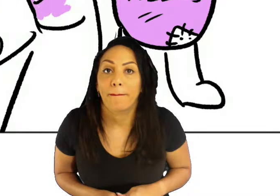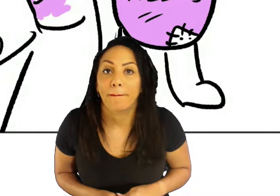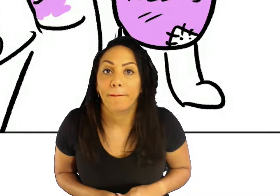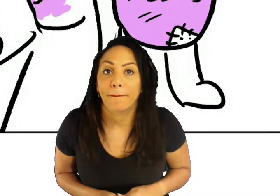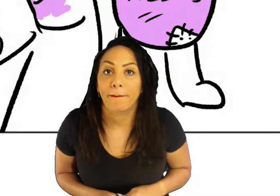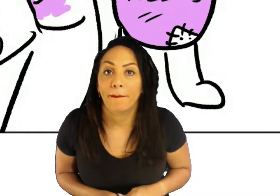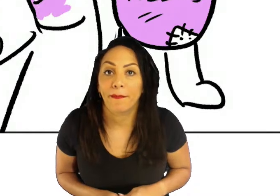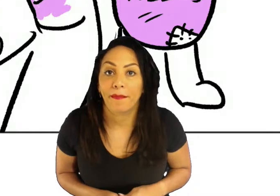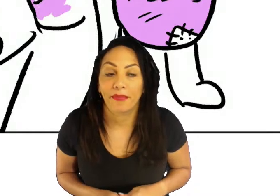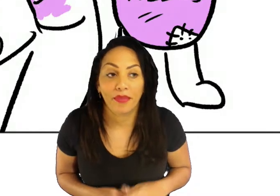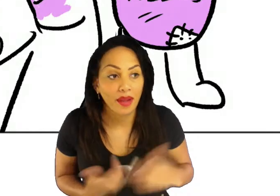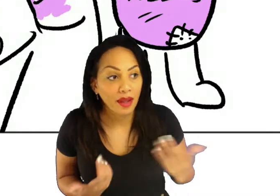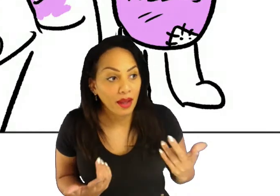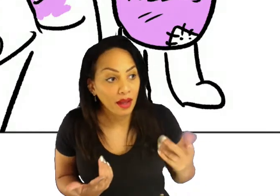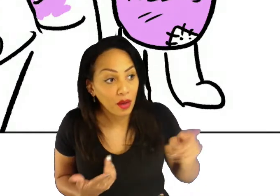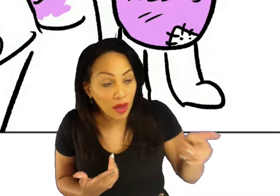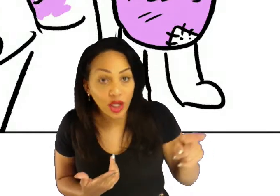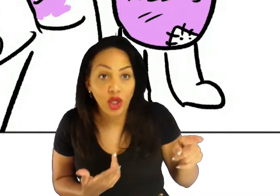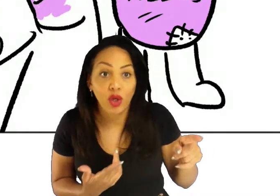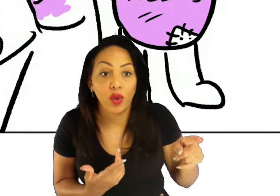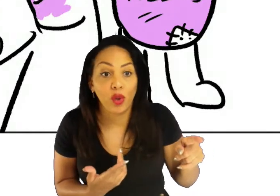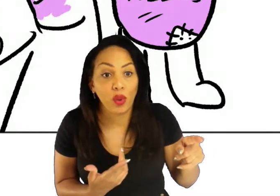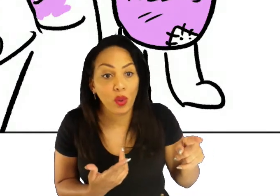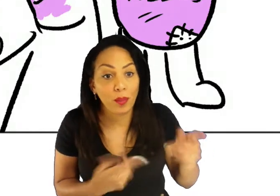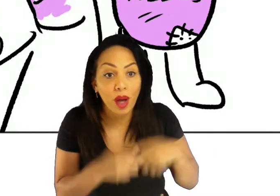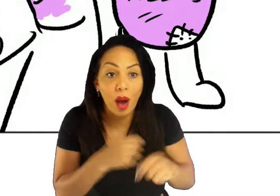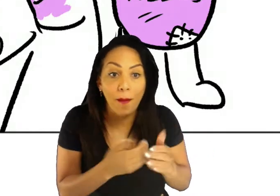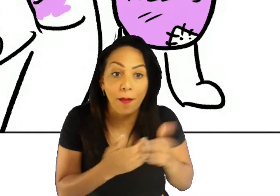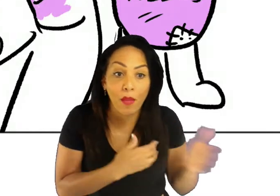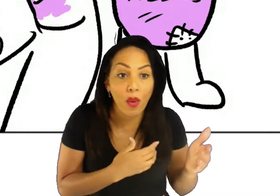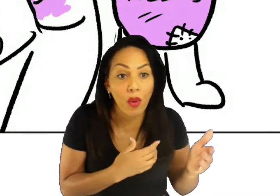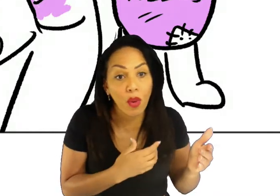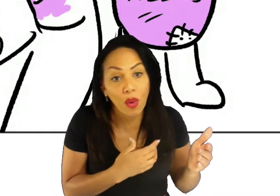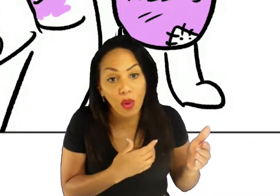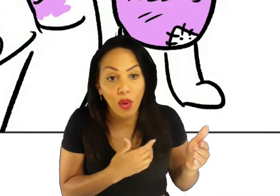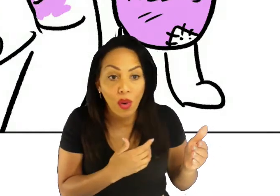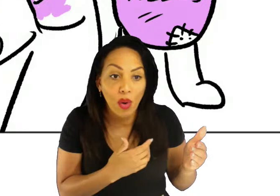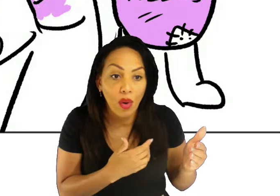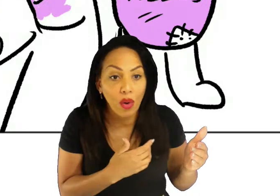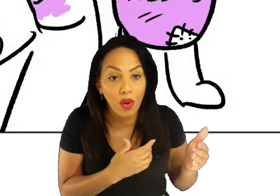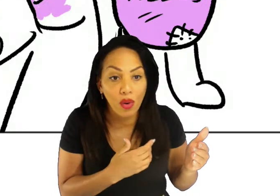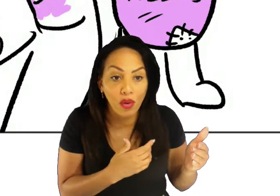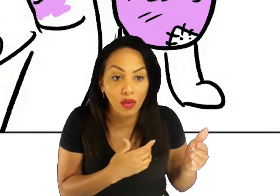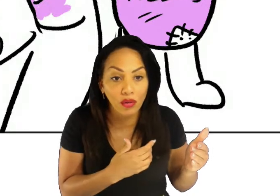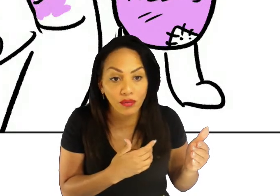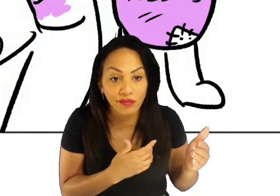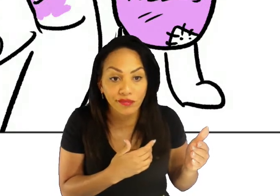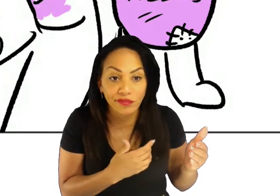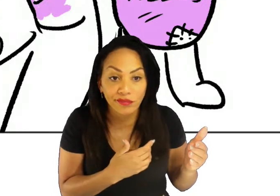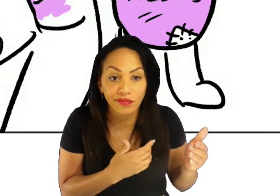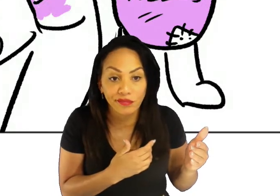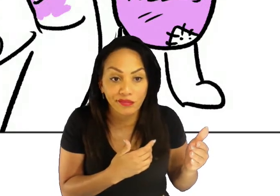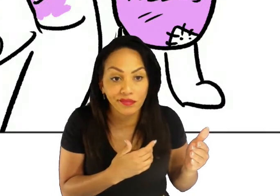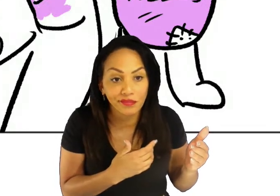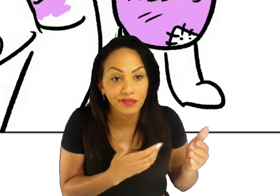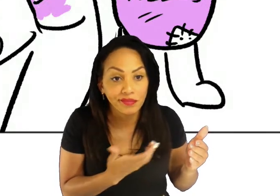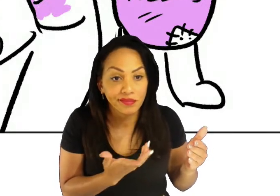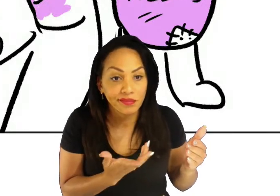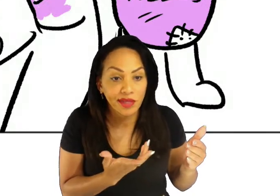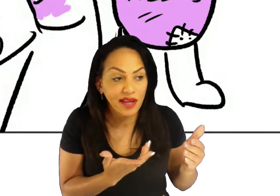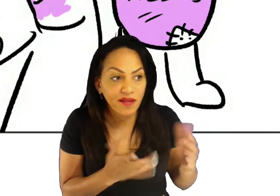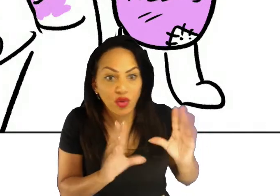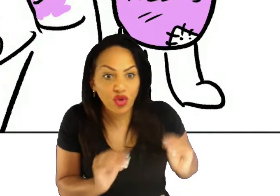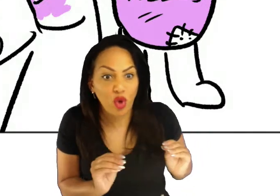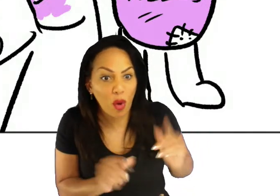meet someone's individual needs, the desire to find out about them, starts to fall away, starts to